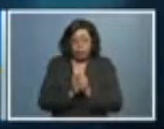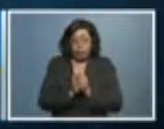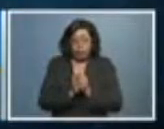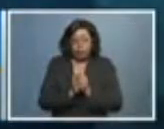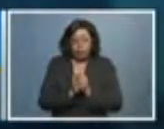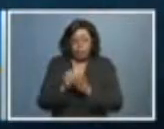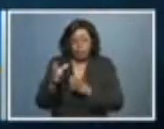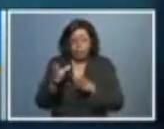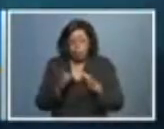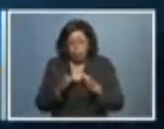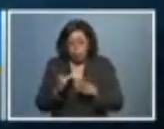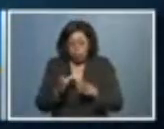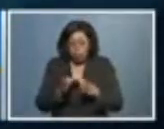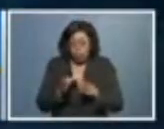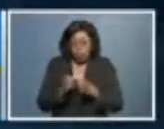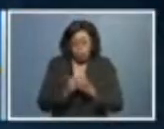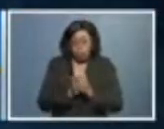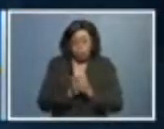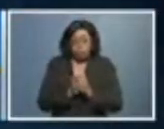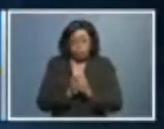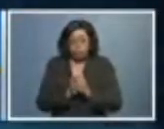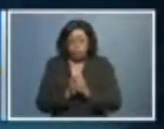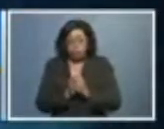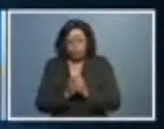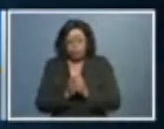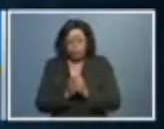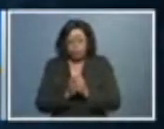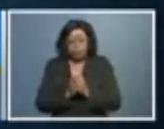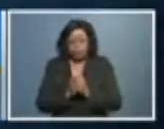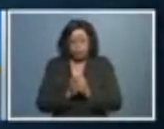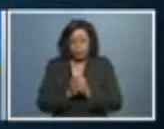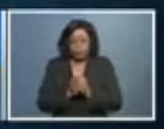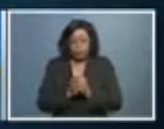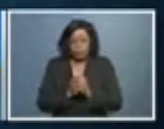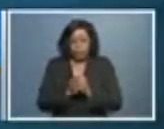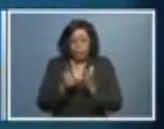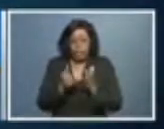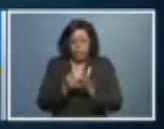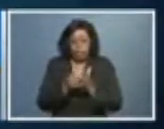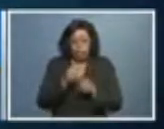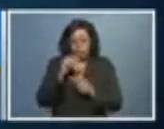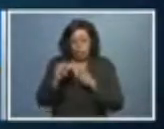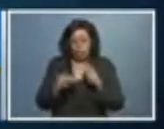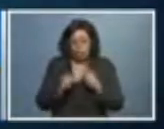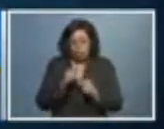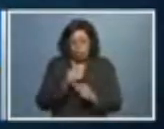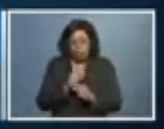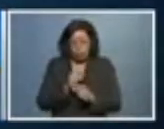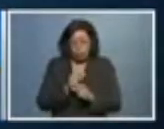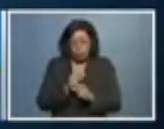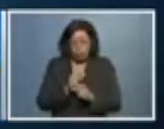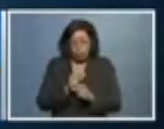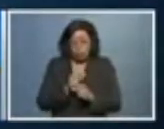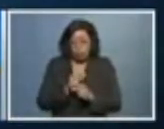bit complex, doesn't it? And it can be. But simply put, it's a recent global treaty that seeks to protect human health